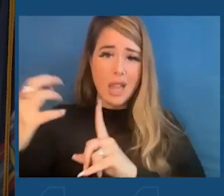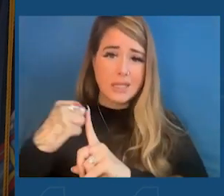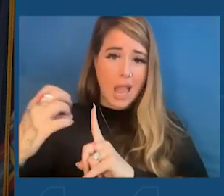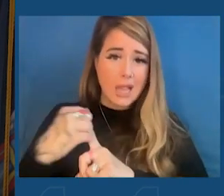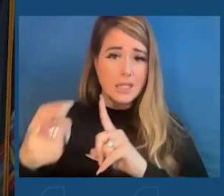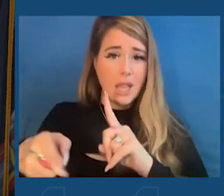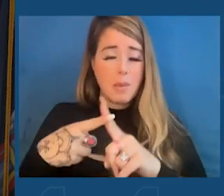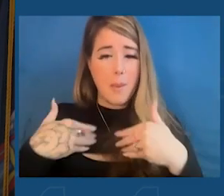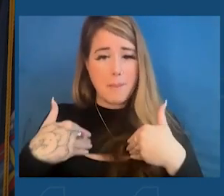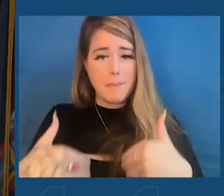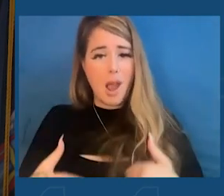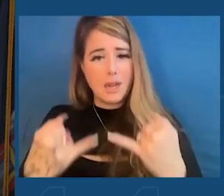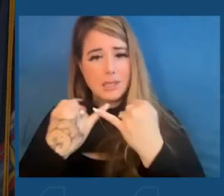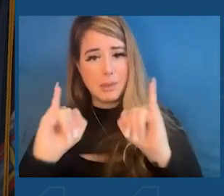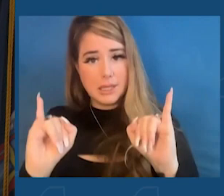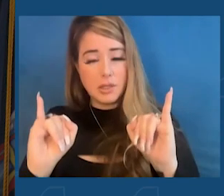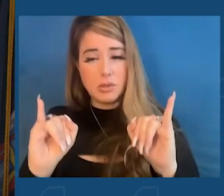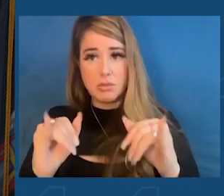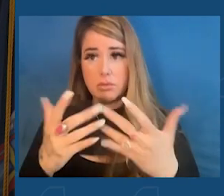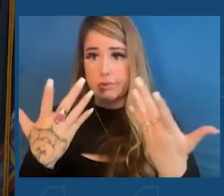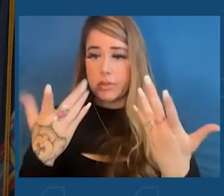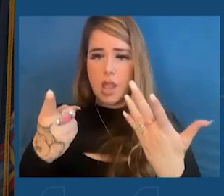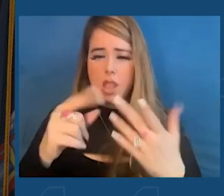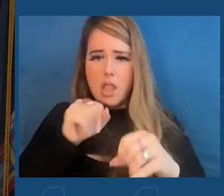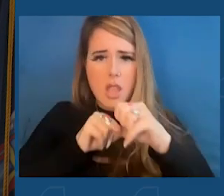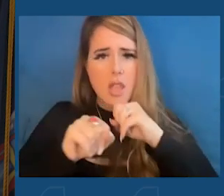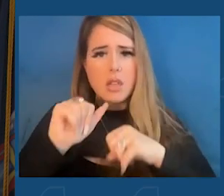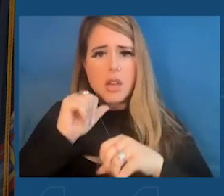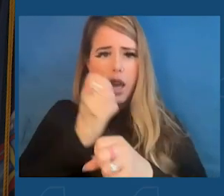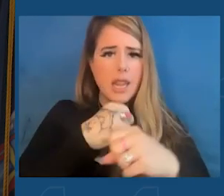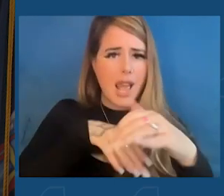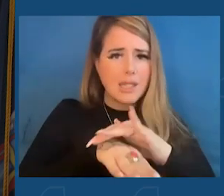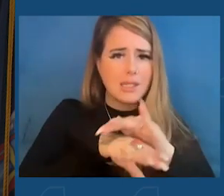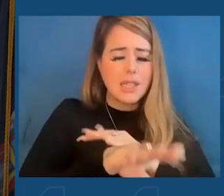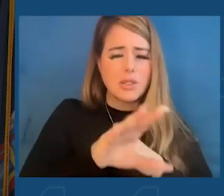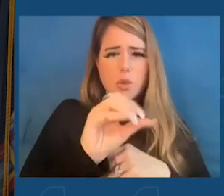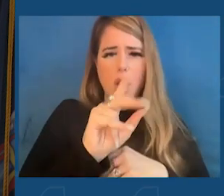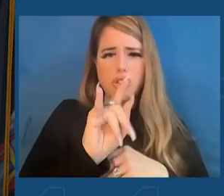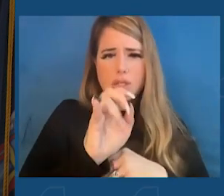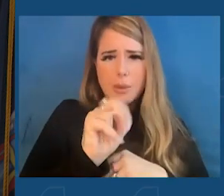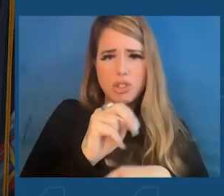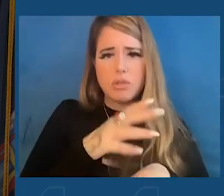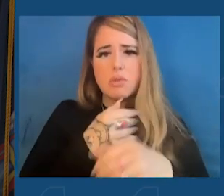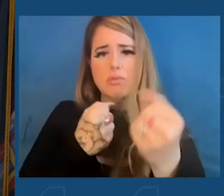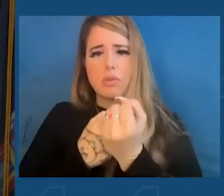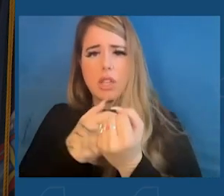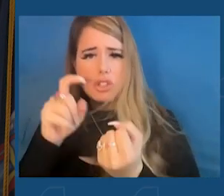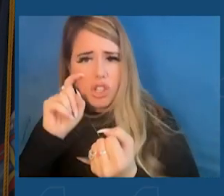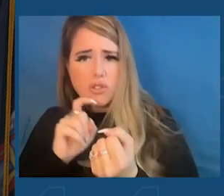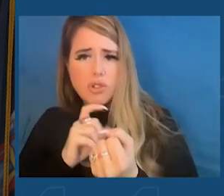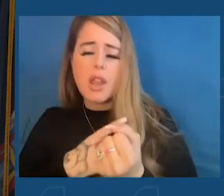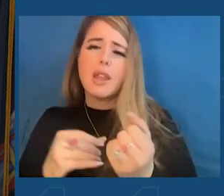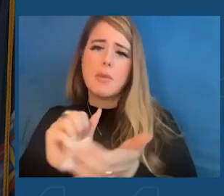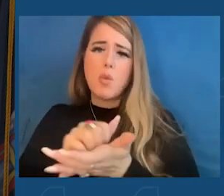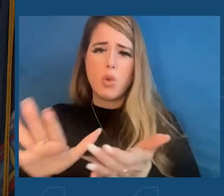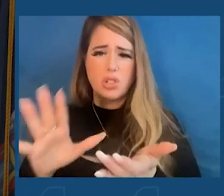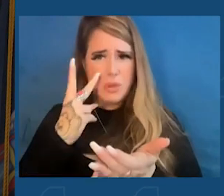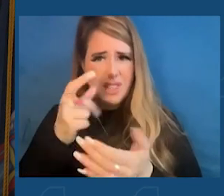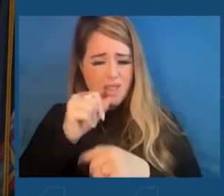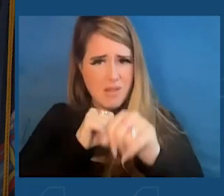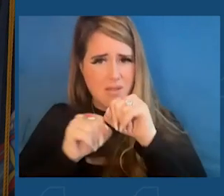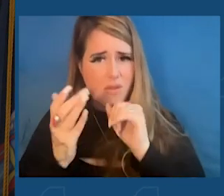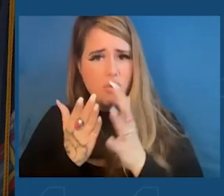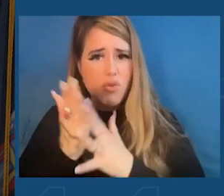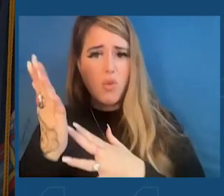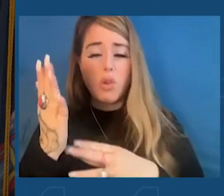autonomy, from access to contraception, gender-affirming care, and of course, abortion. We already faced increased